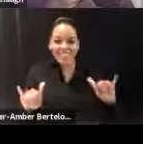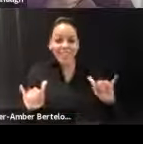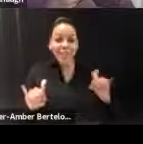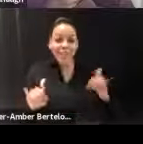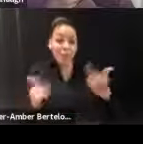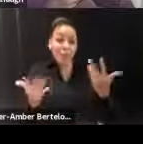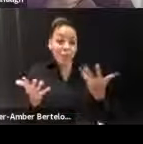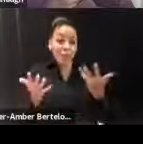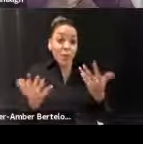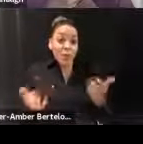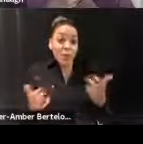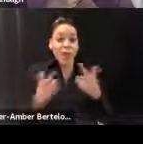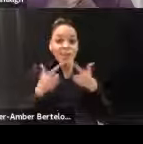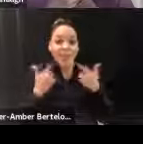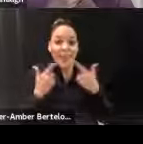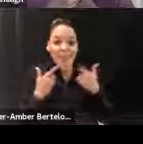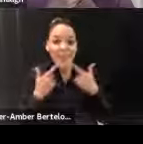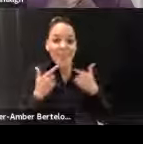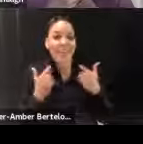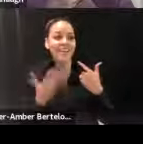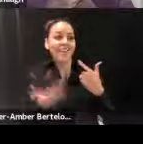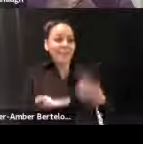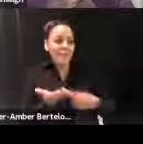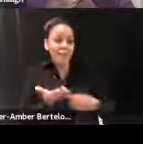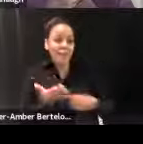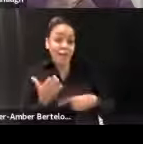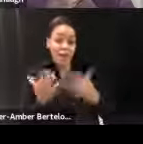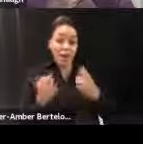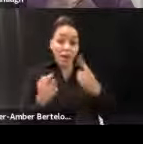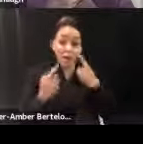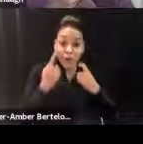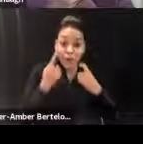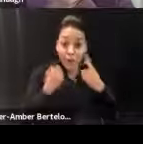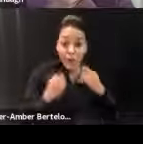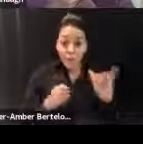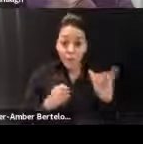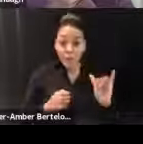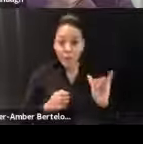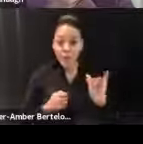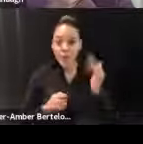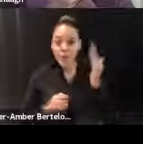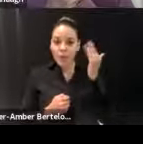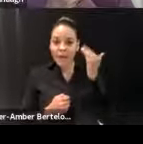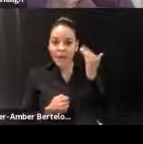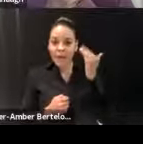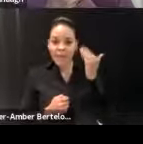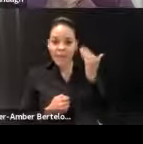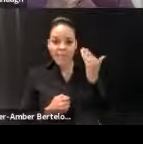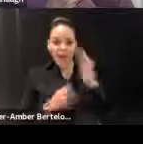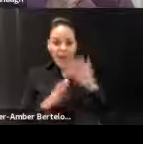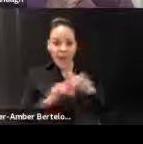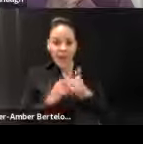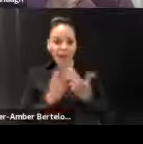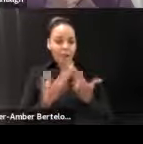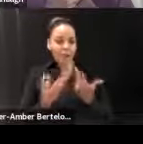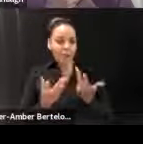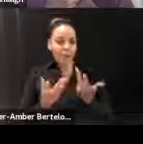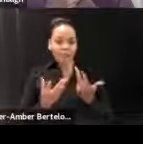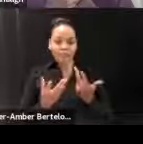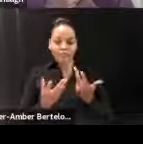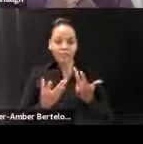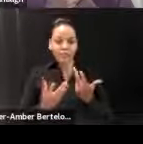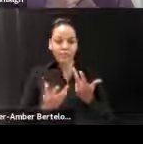want to laugh. Sometimes we want to cry because of the way in which we